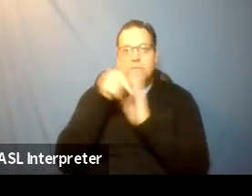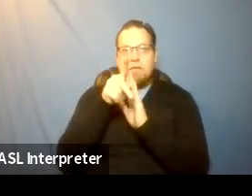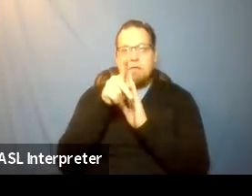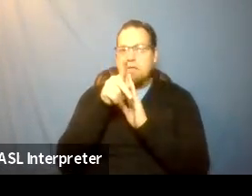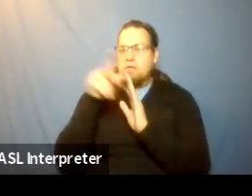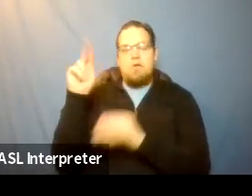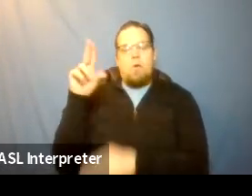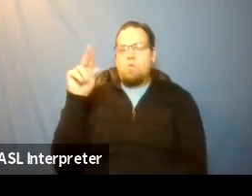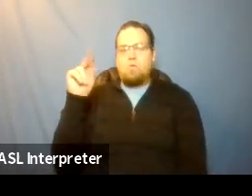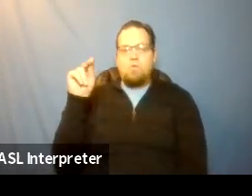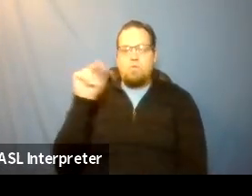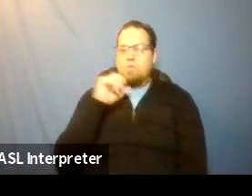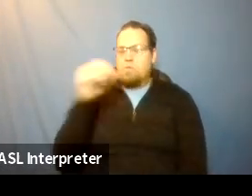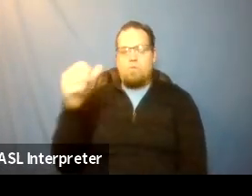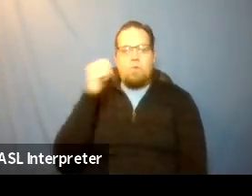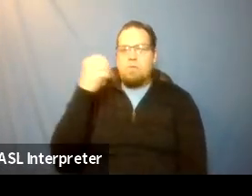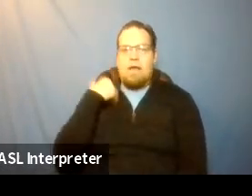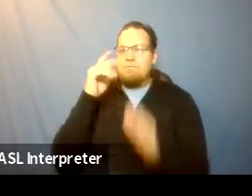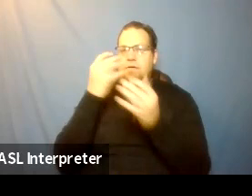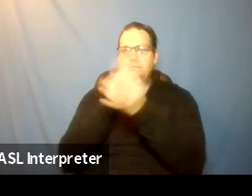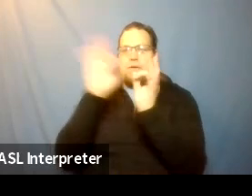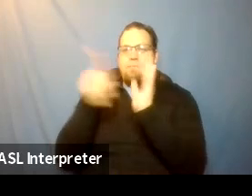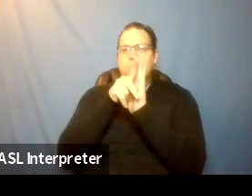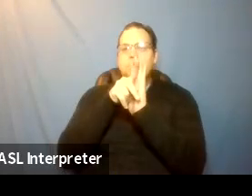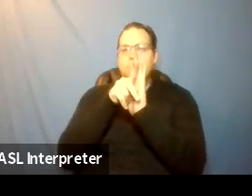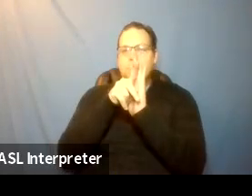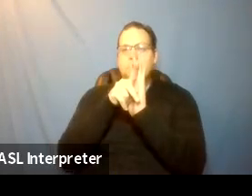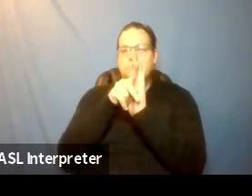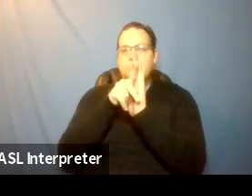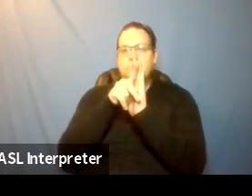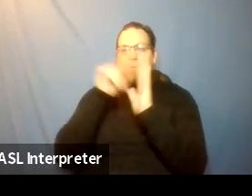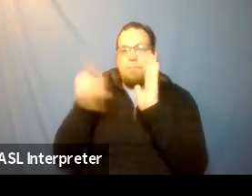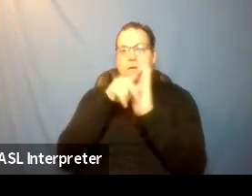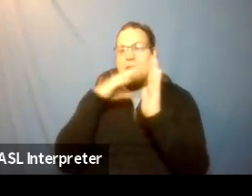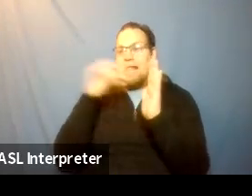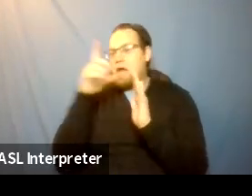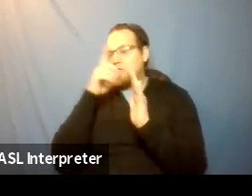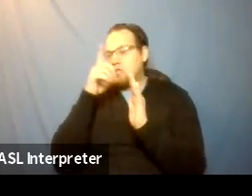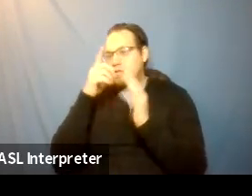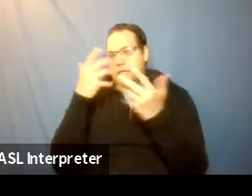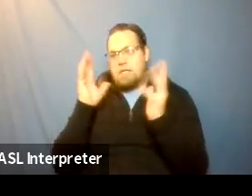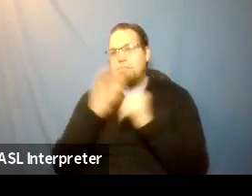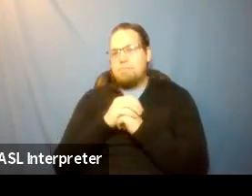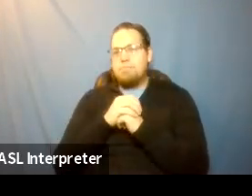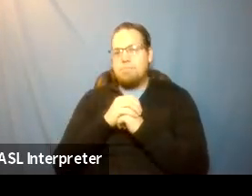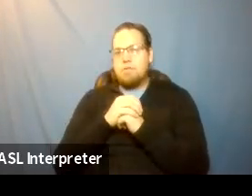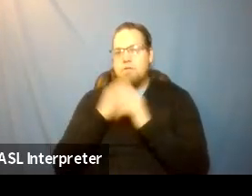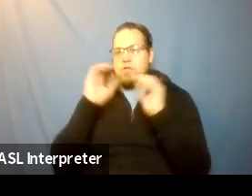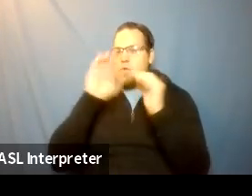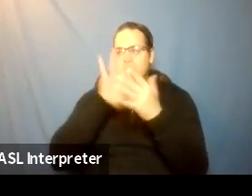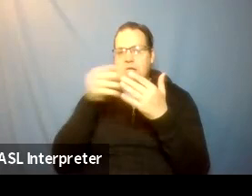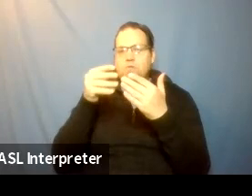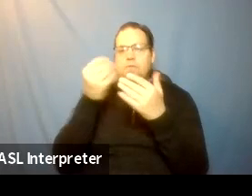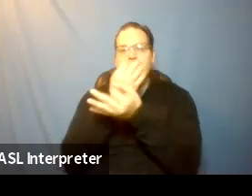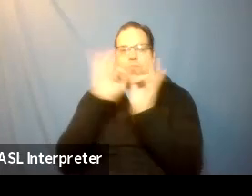No, not a free period. There's periods and a lunchtime. That's the only. There's no scheduled free